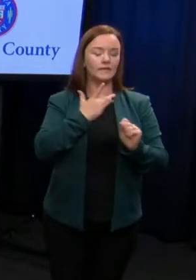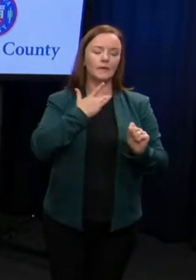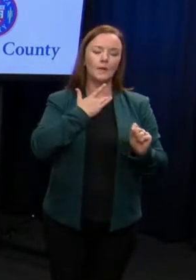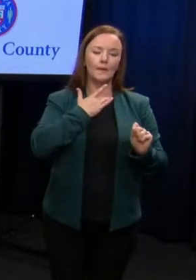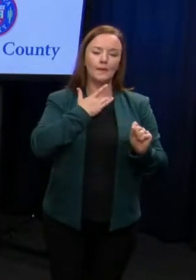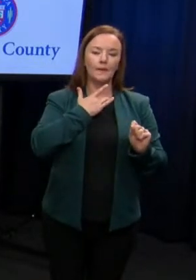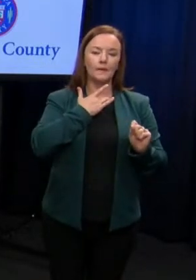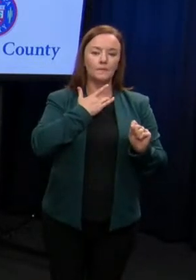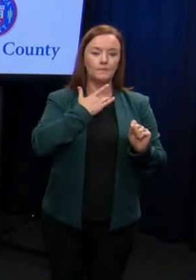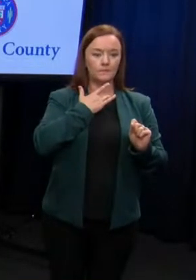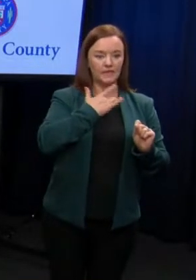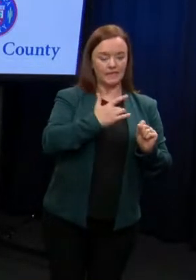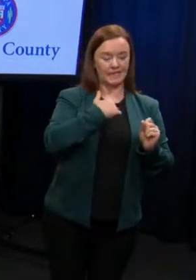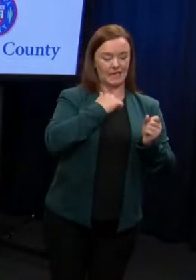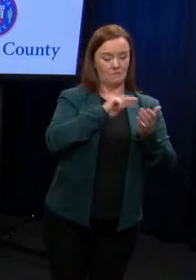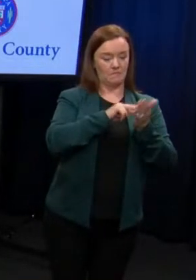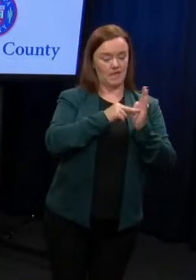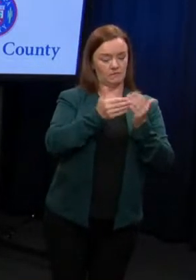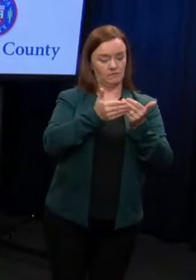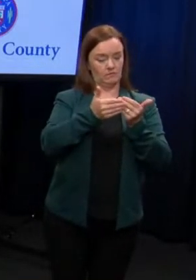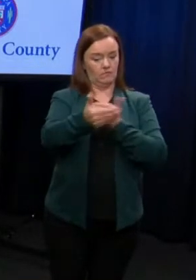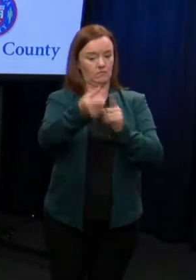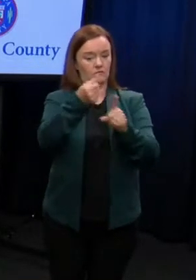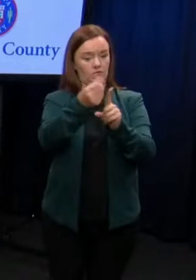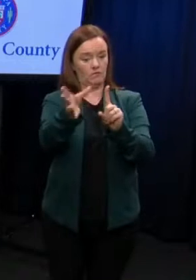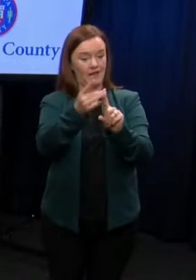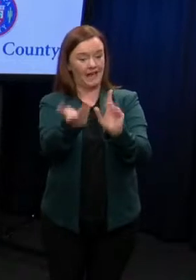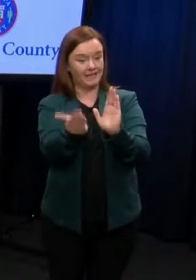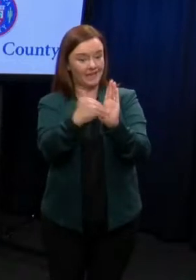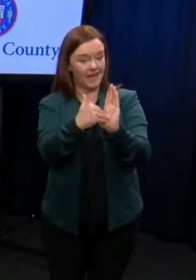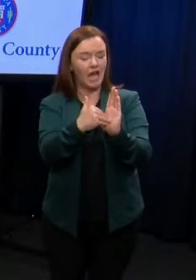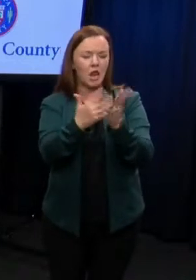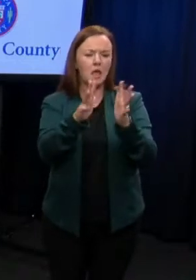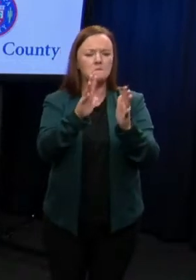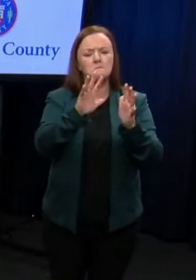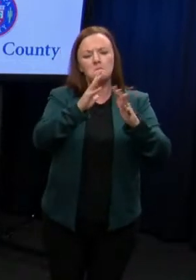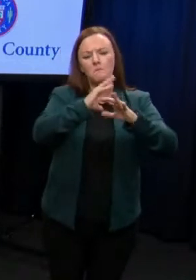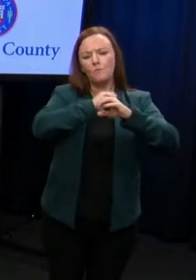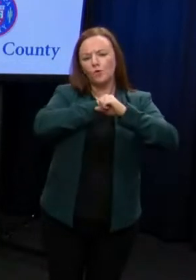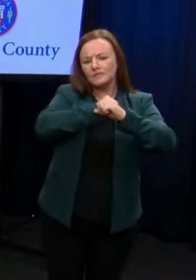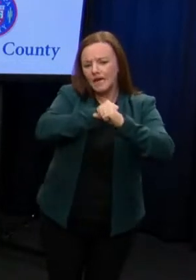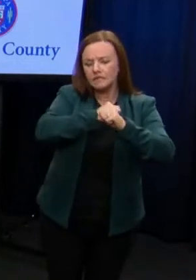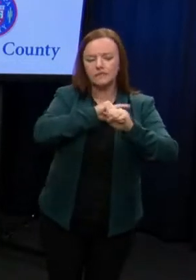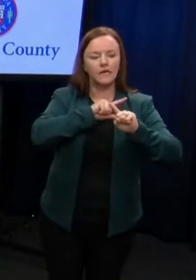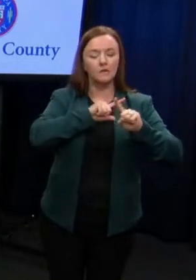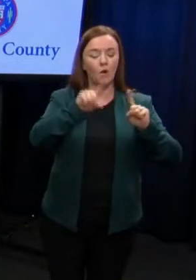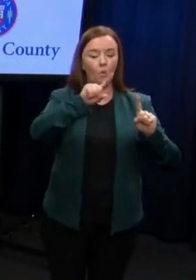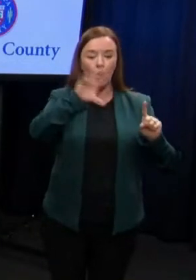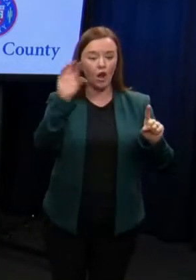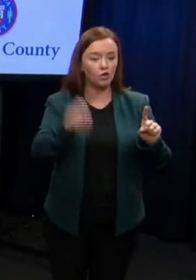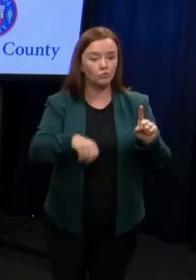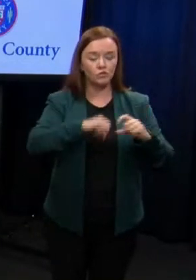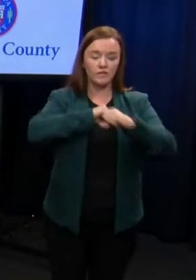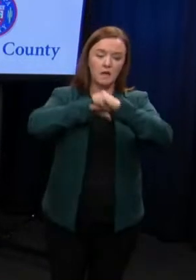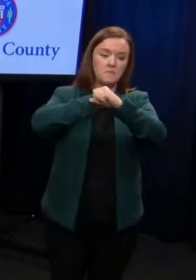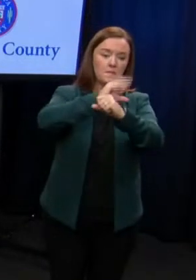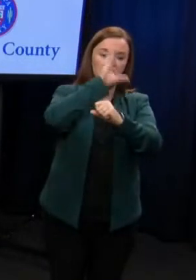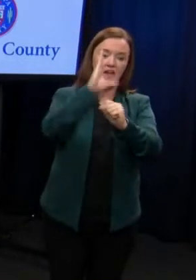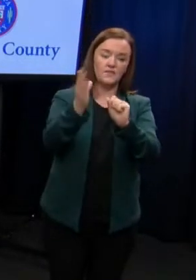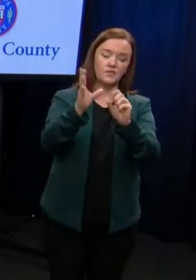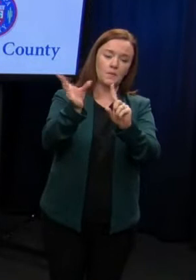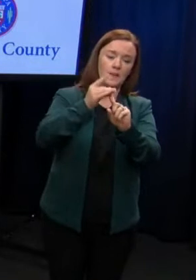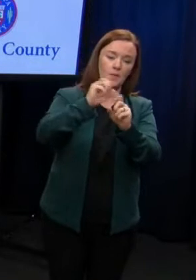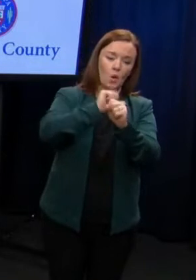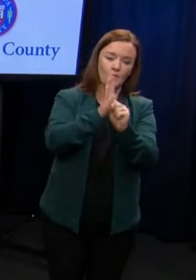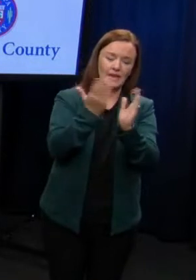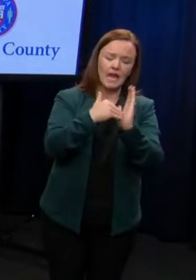give you some protection against getting reinfected. The problem is it's not as reliable as the immunity